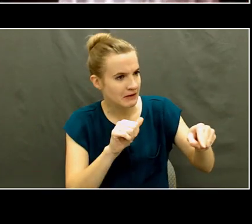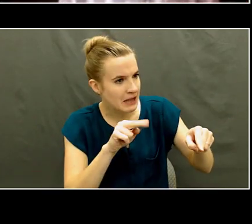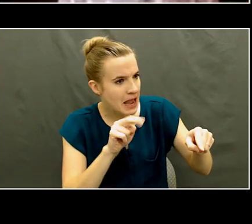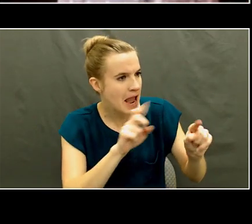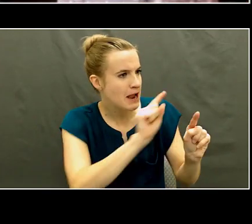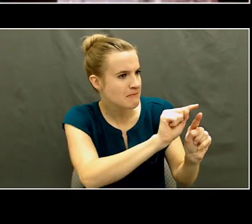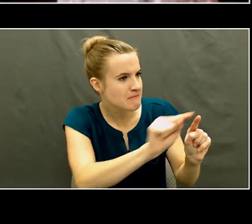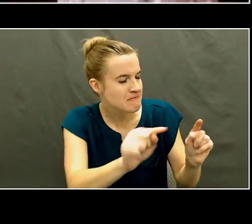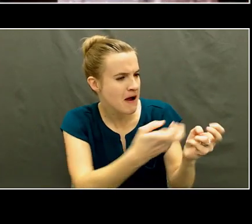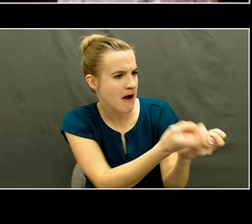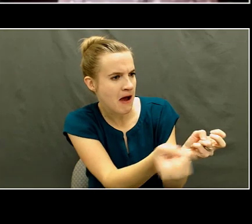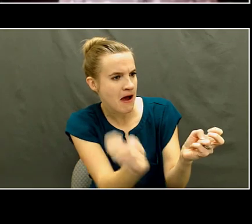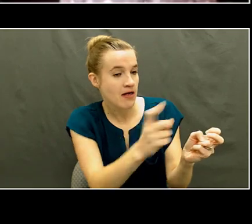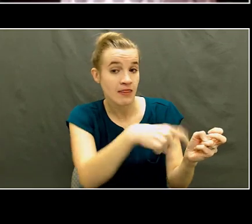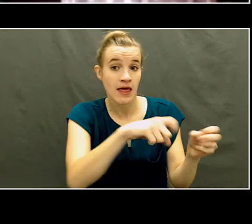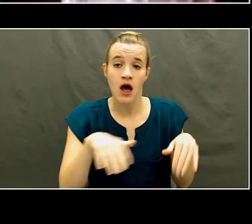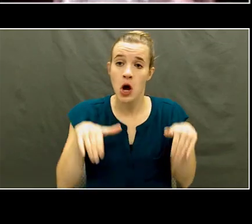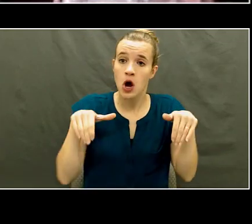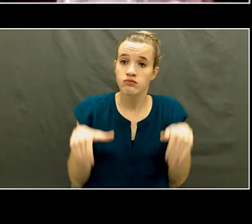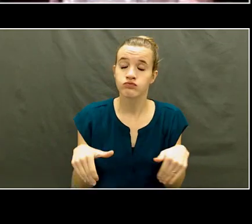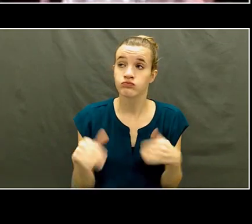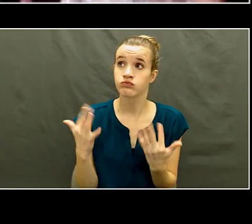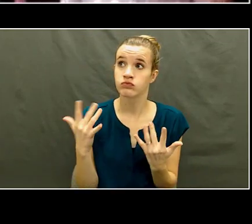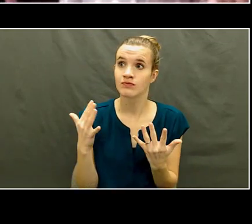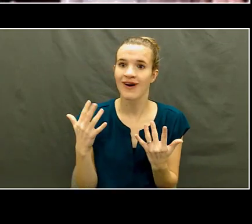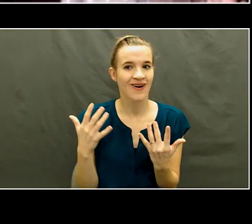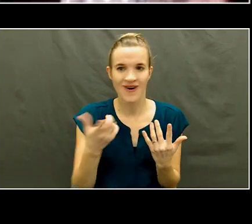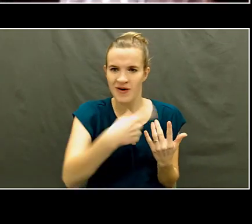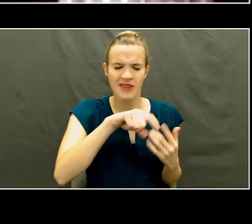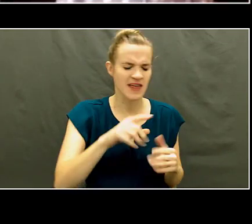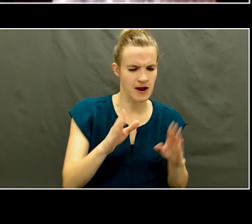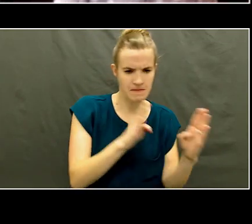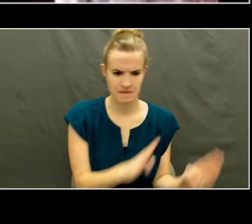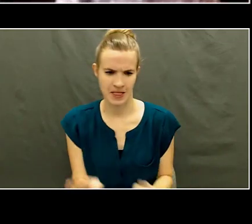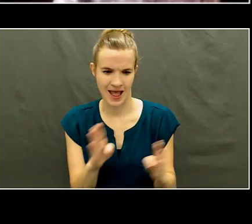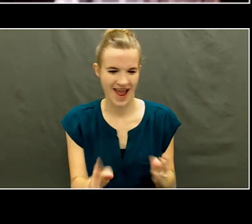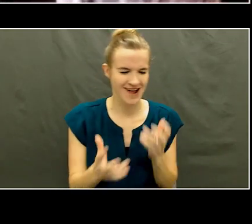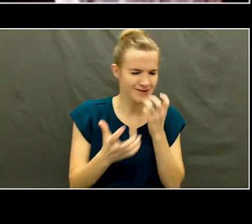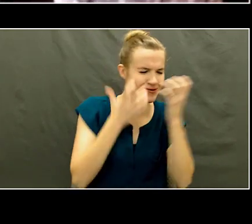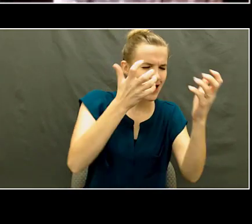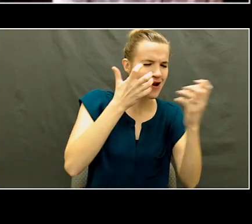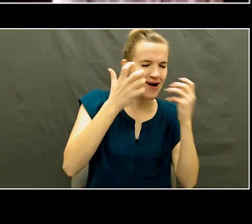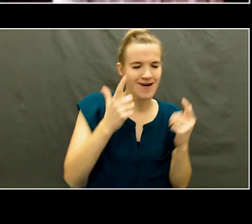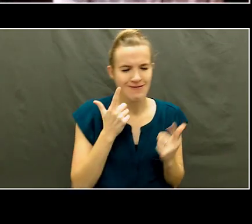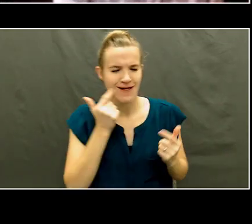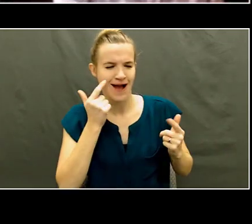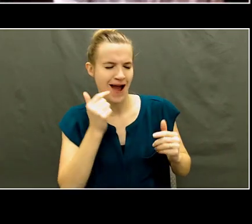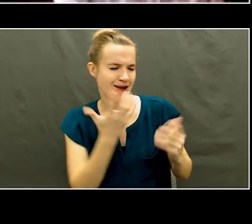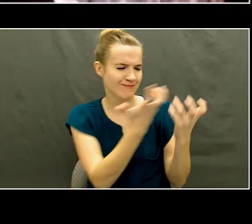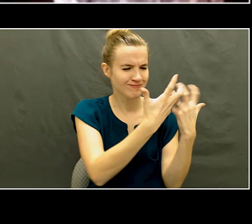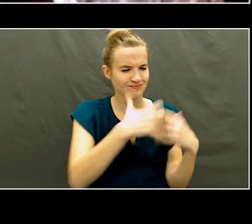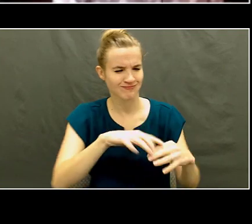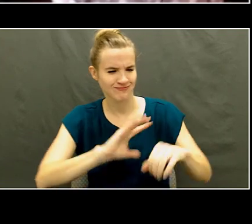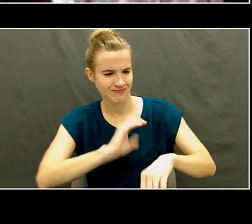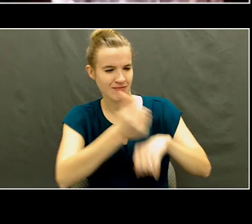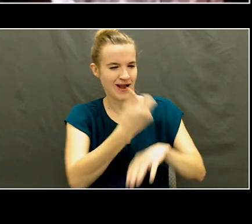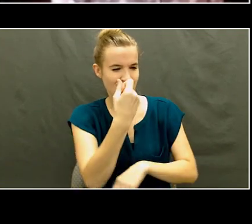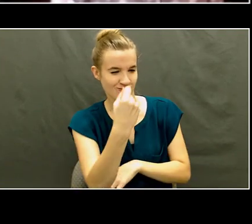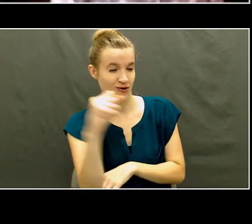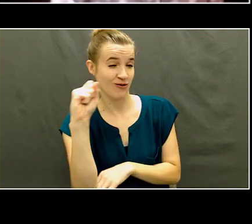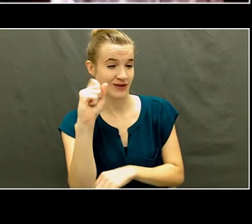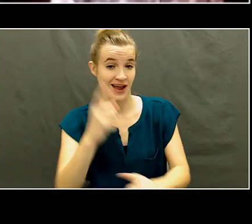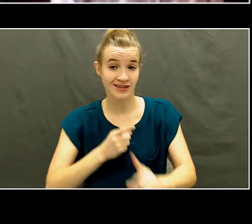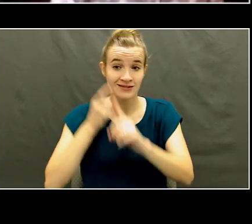around waiting for things to change. They're shouting, laughing, and planning a big protest to get wheelchair